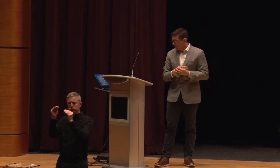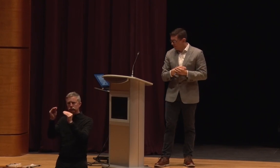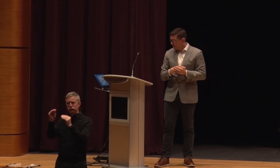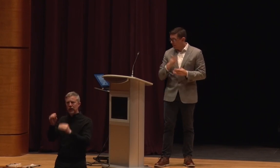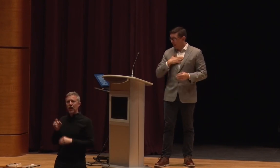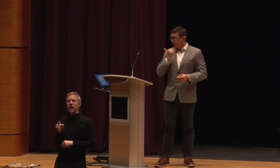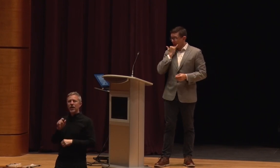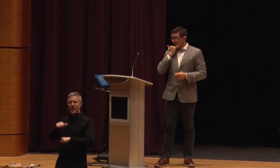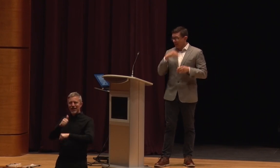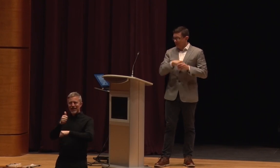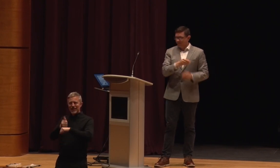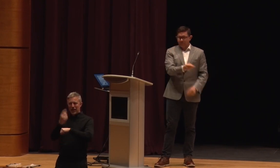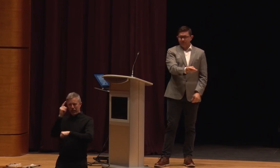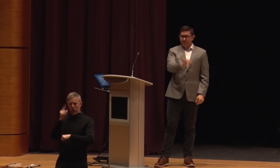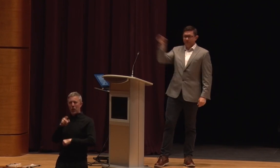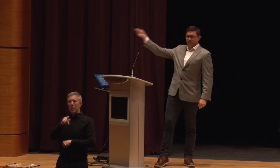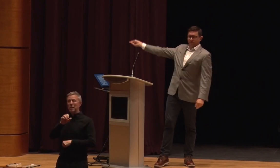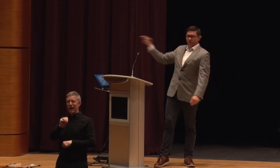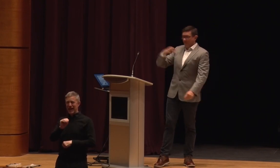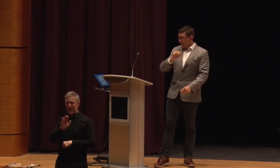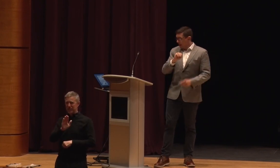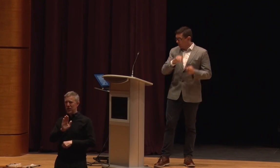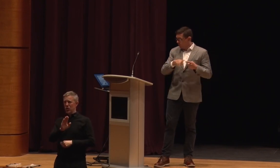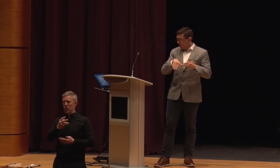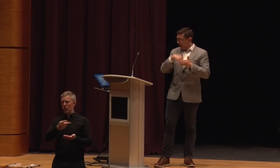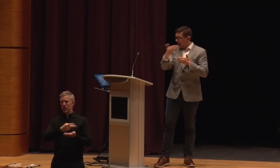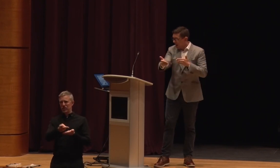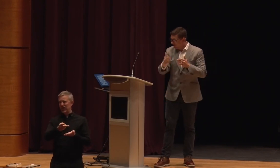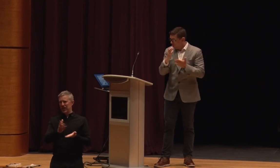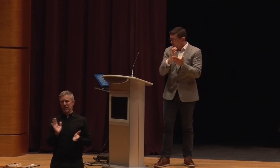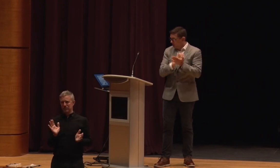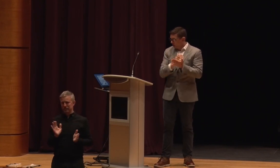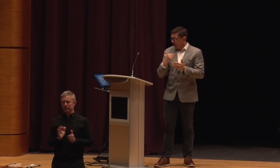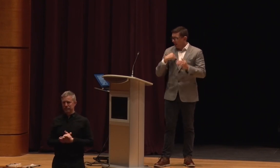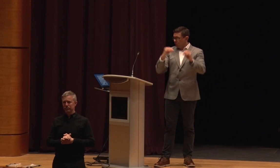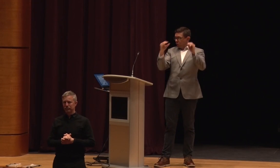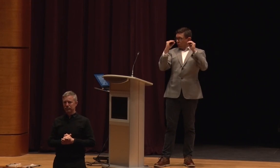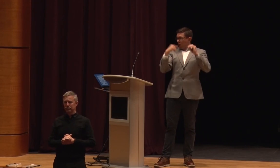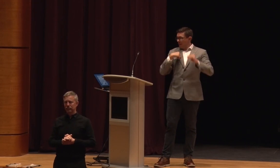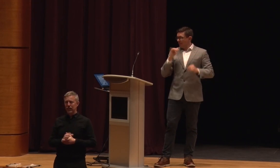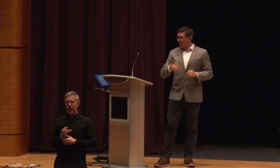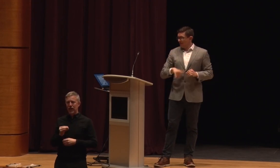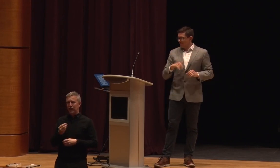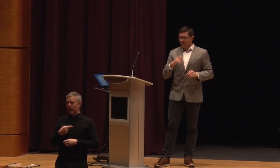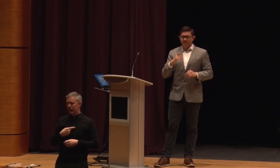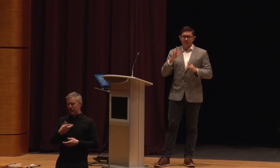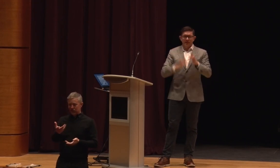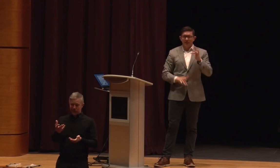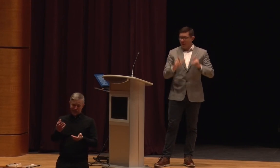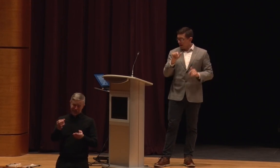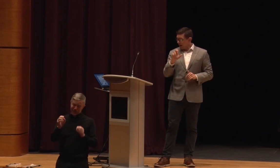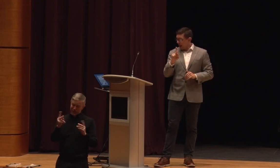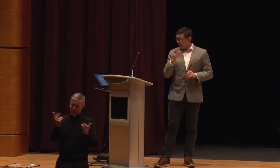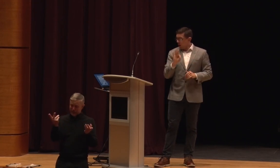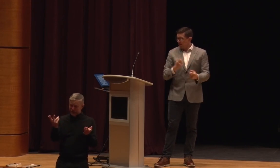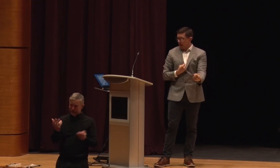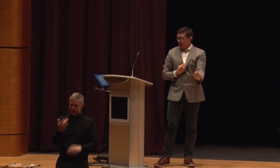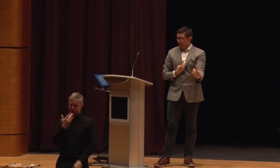to fail. It was doomed for her to fail. And then I've just passed her on to the next